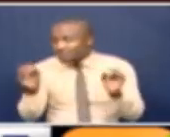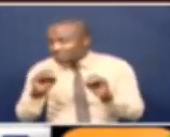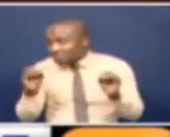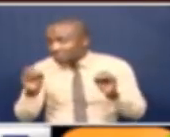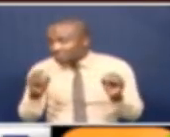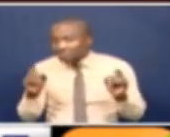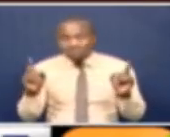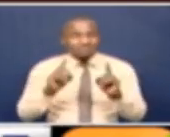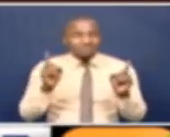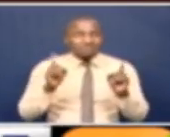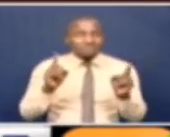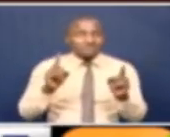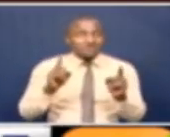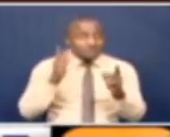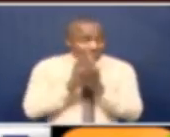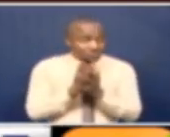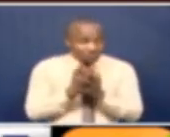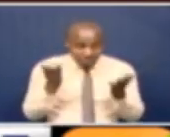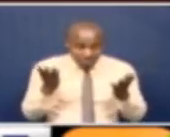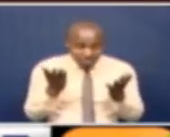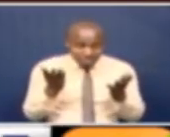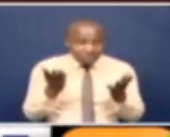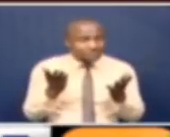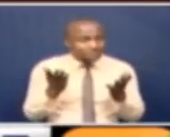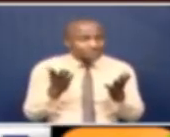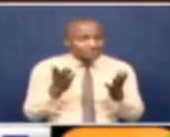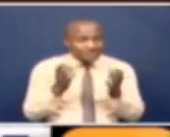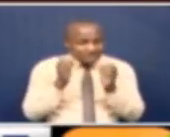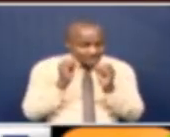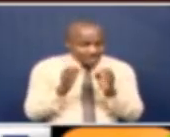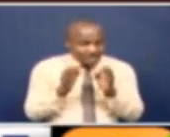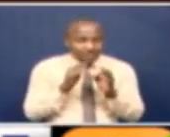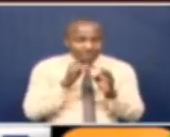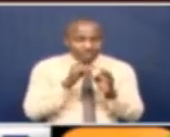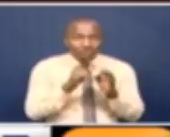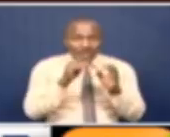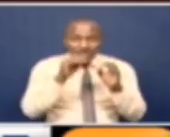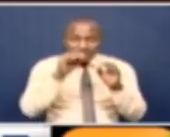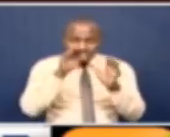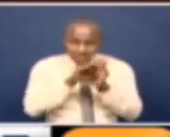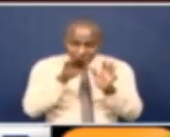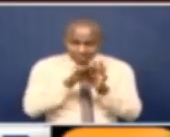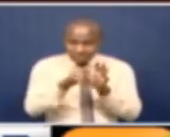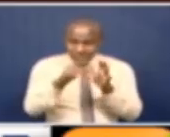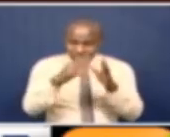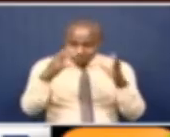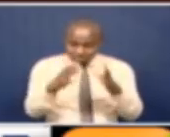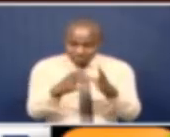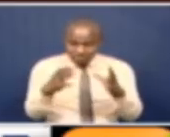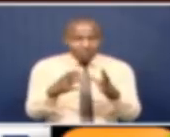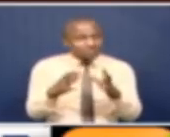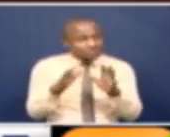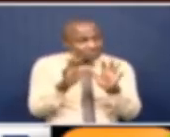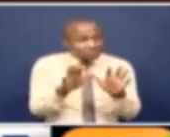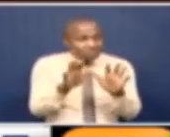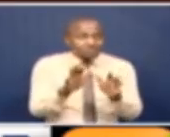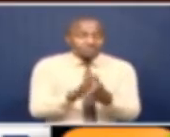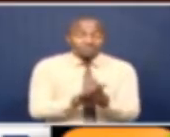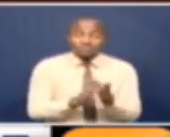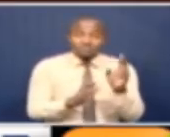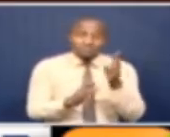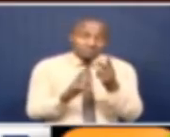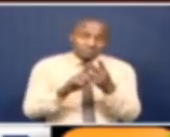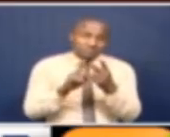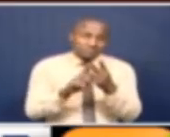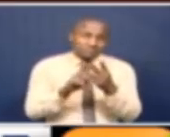Narok. The fact is, facts are very stubborn. If you are elected by a particular community, say thank you to them. Number two, the